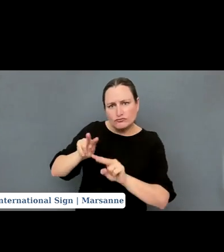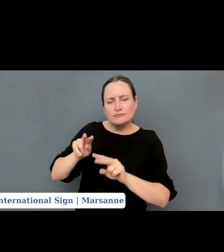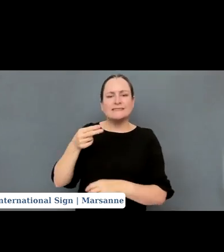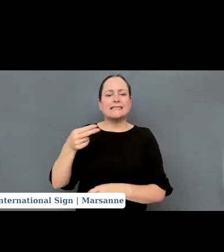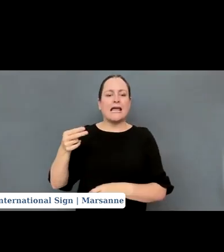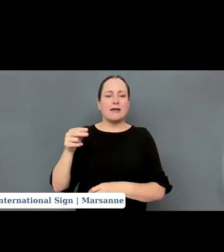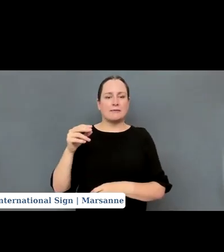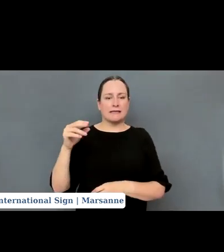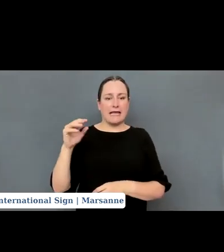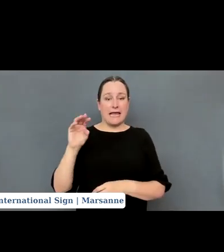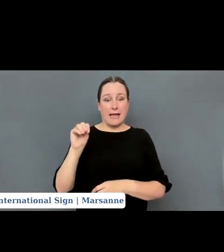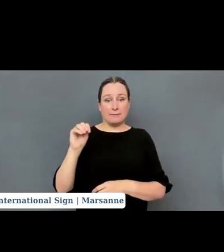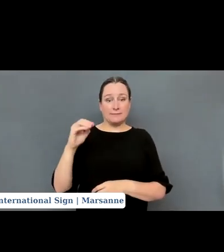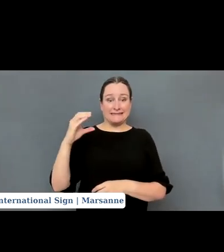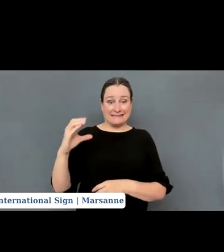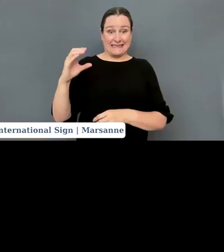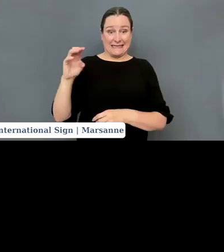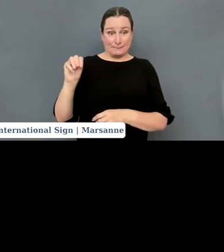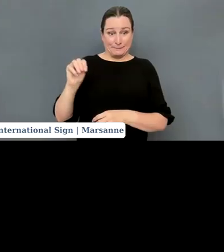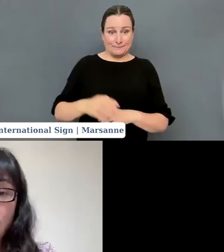places the communities above all,